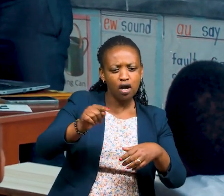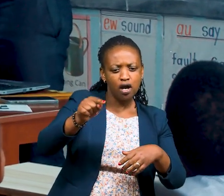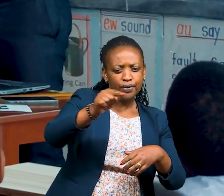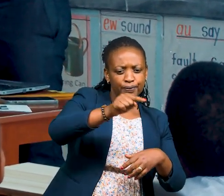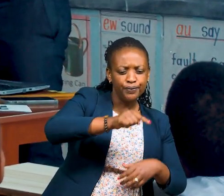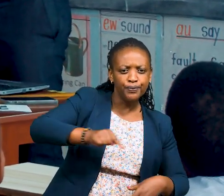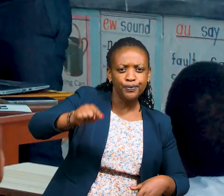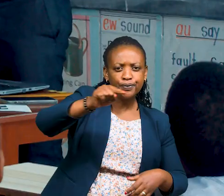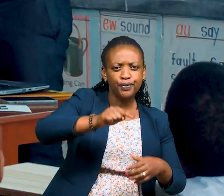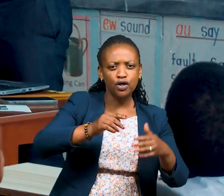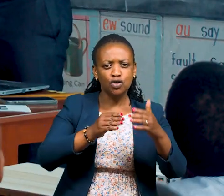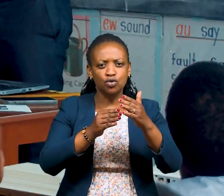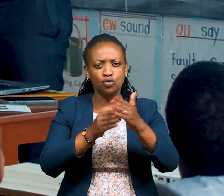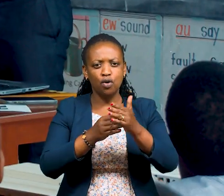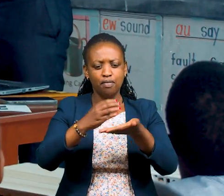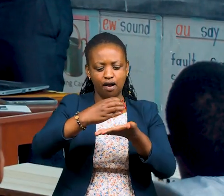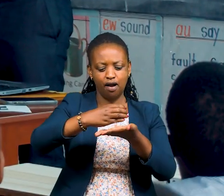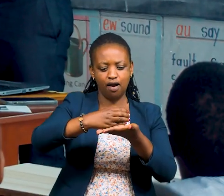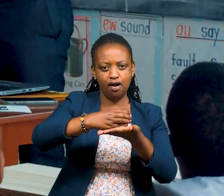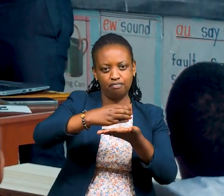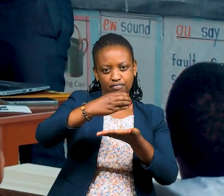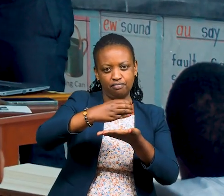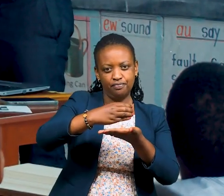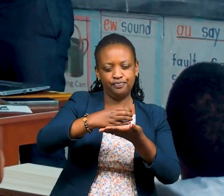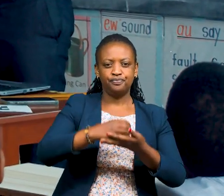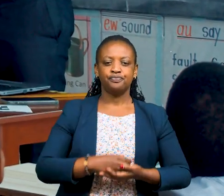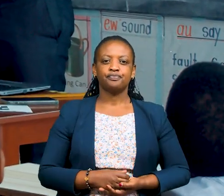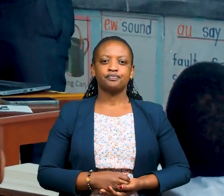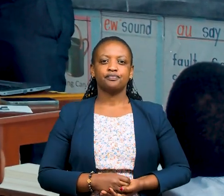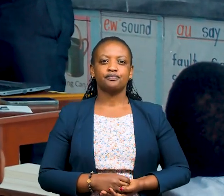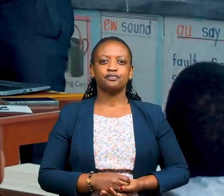this circular top of a cup,